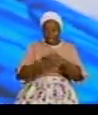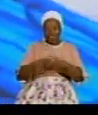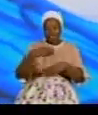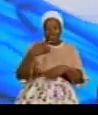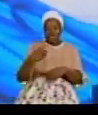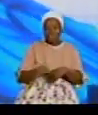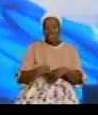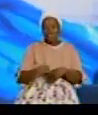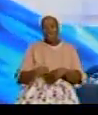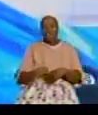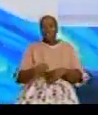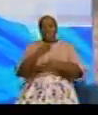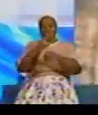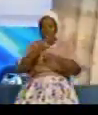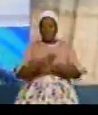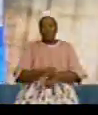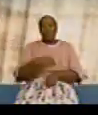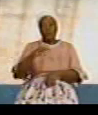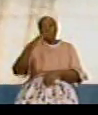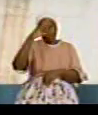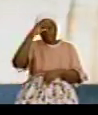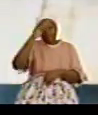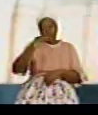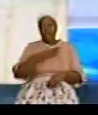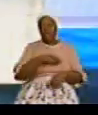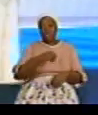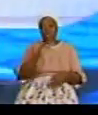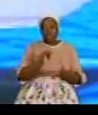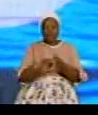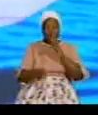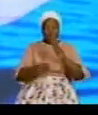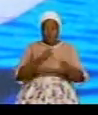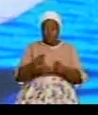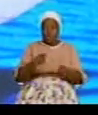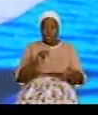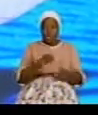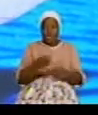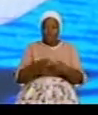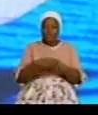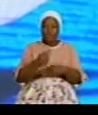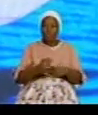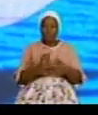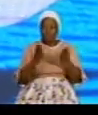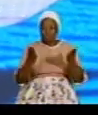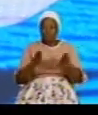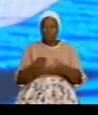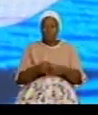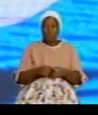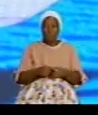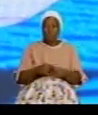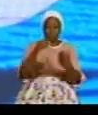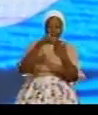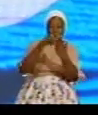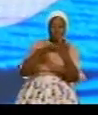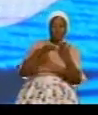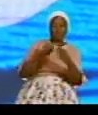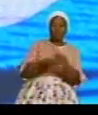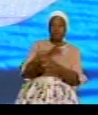the tradition of men. After the rudiments of the world,